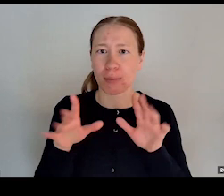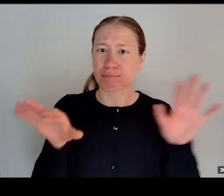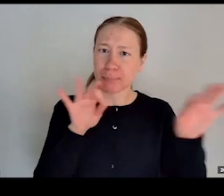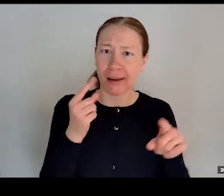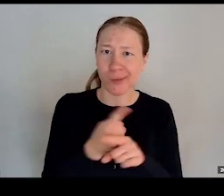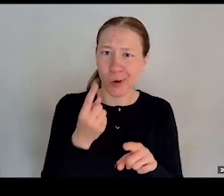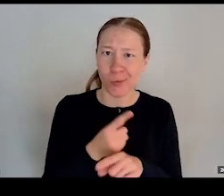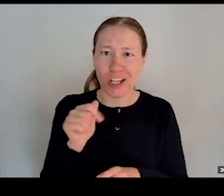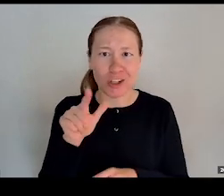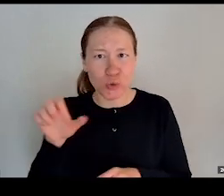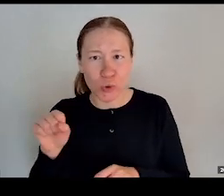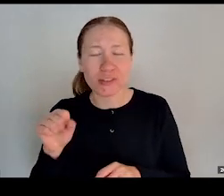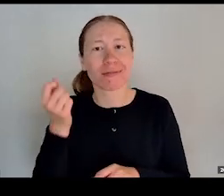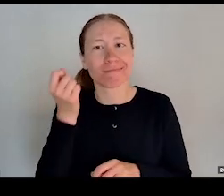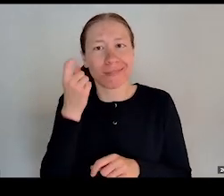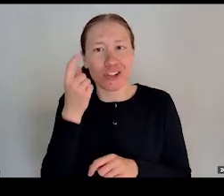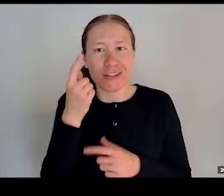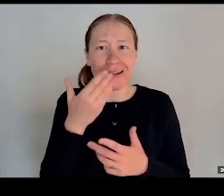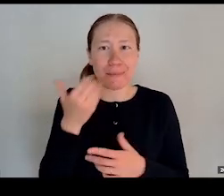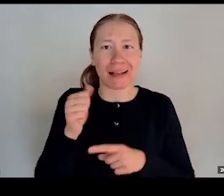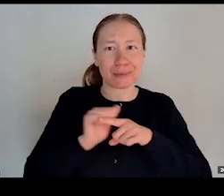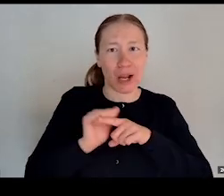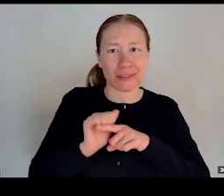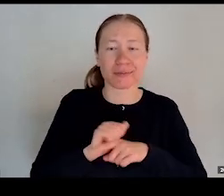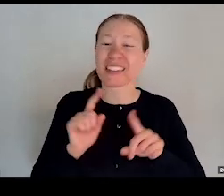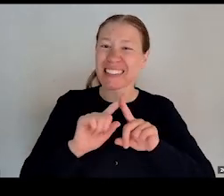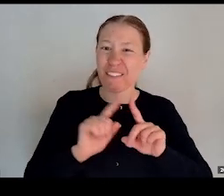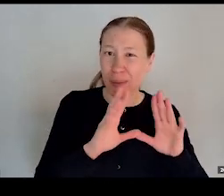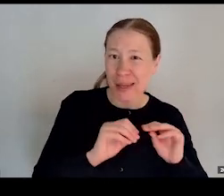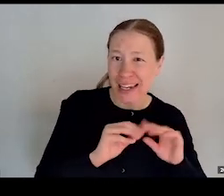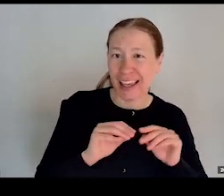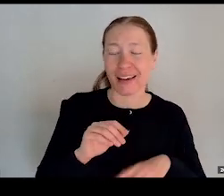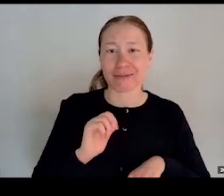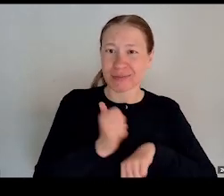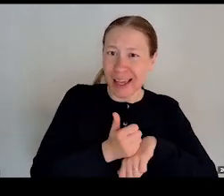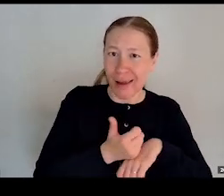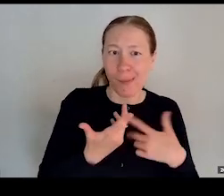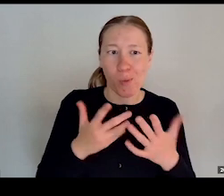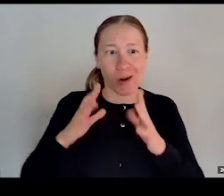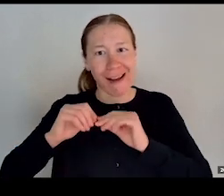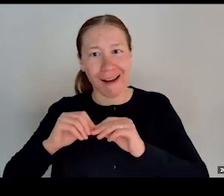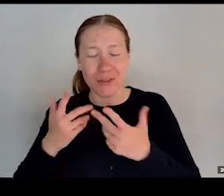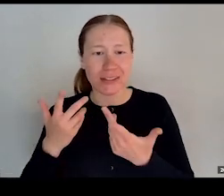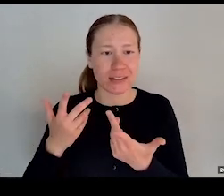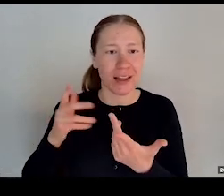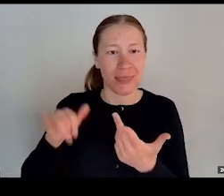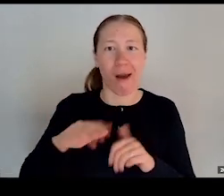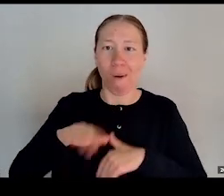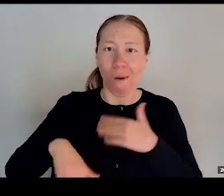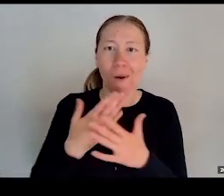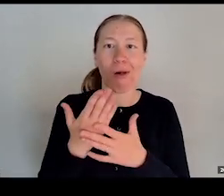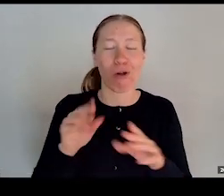best practices. Different meeting platforms or conference platforms all have different accessibility